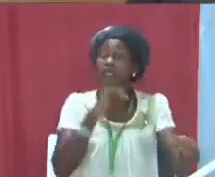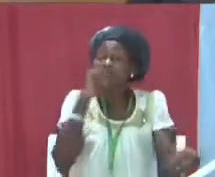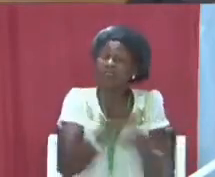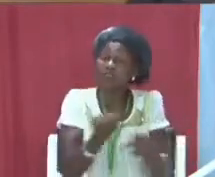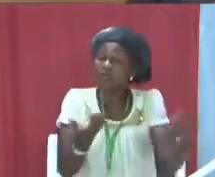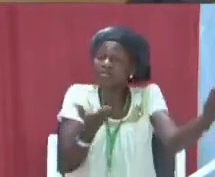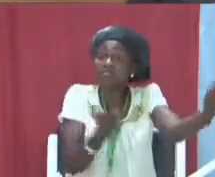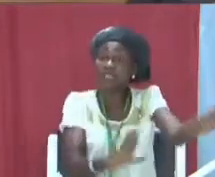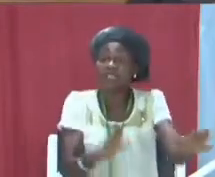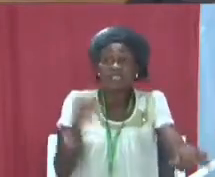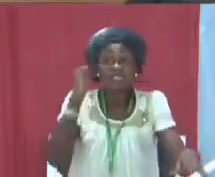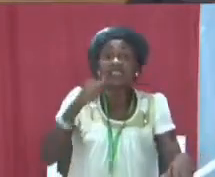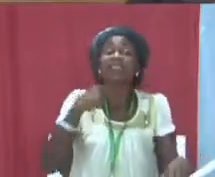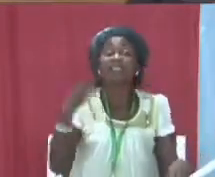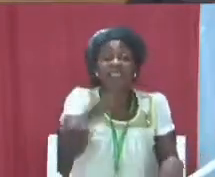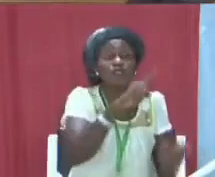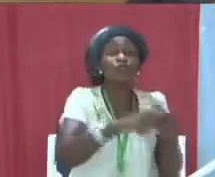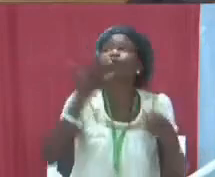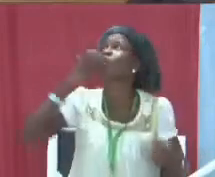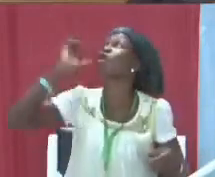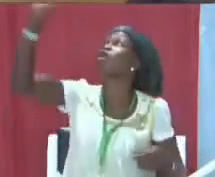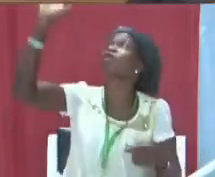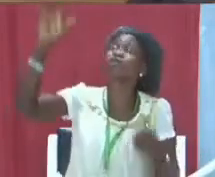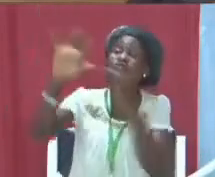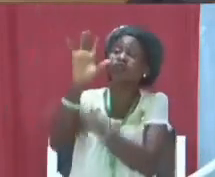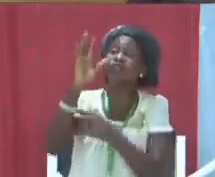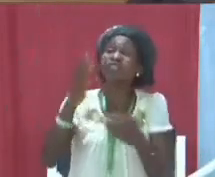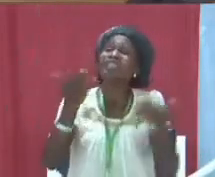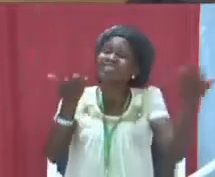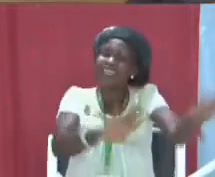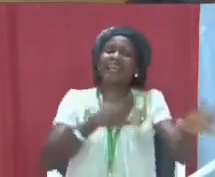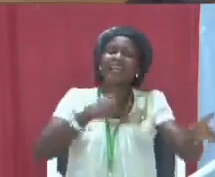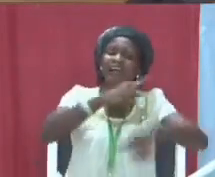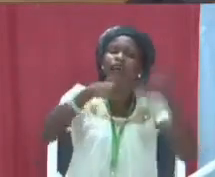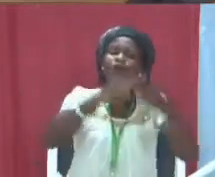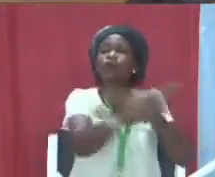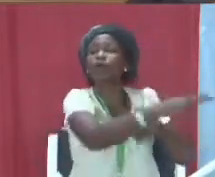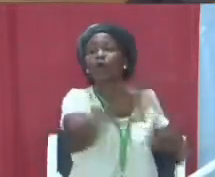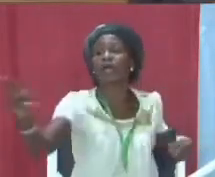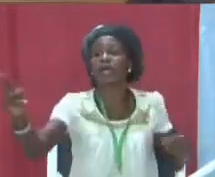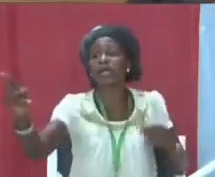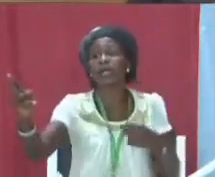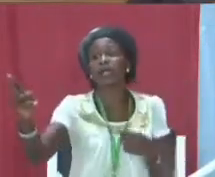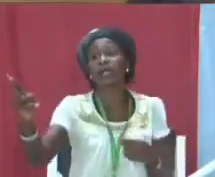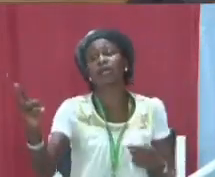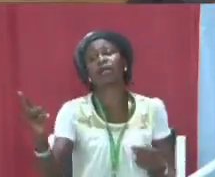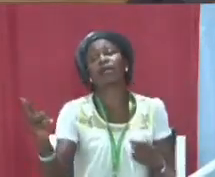dead, she's saying, curse God, die and go to hell.